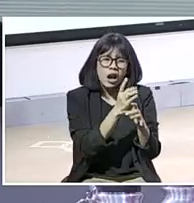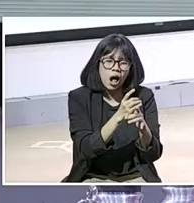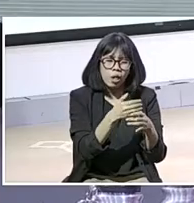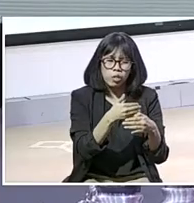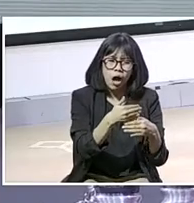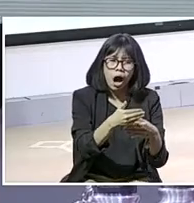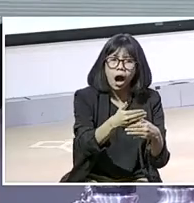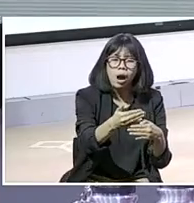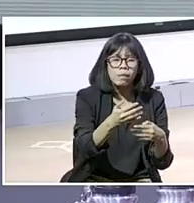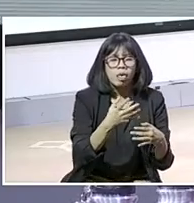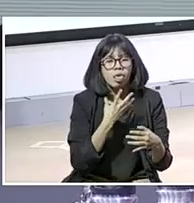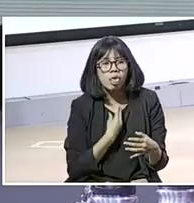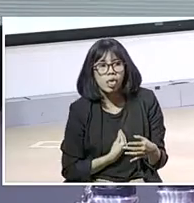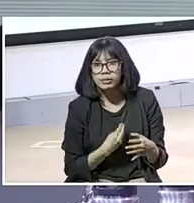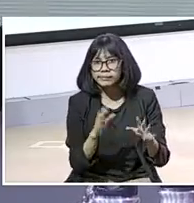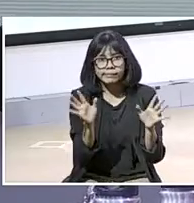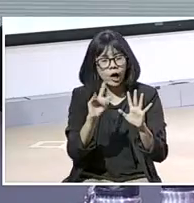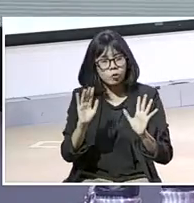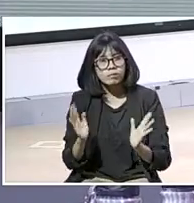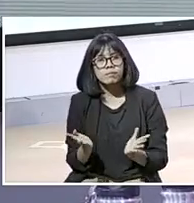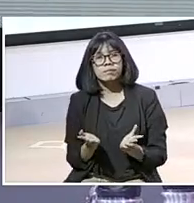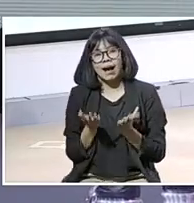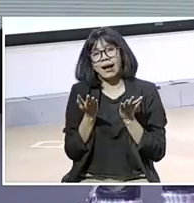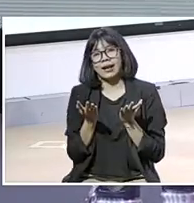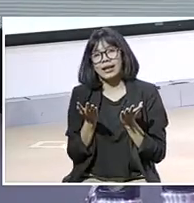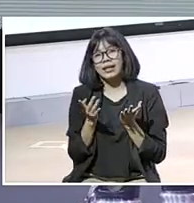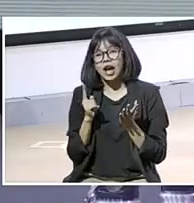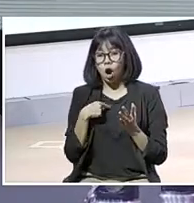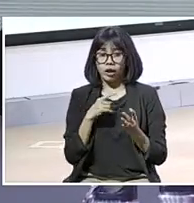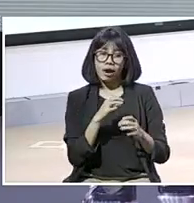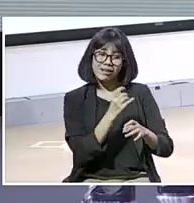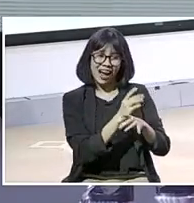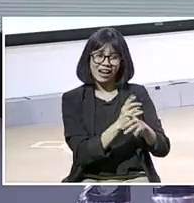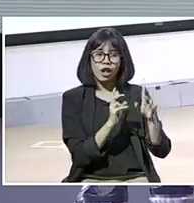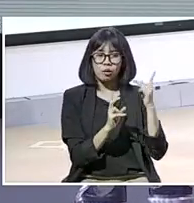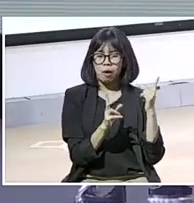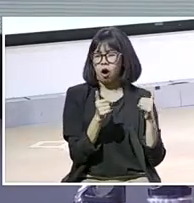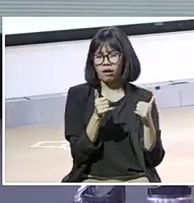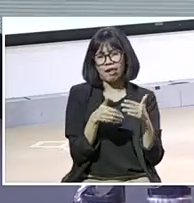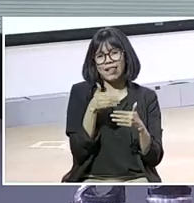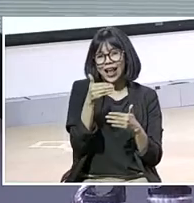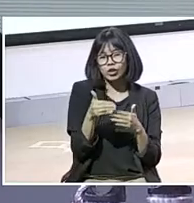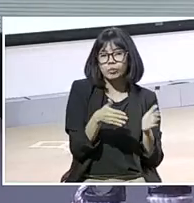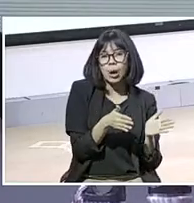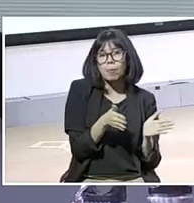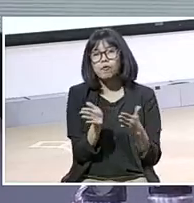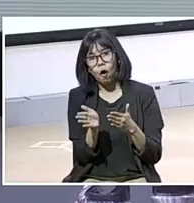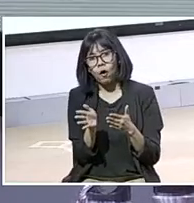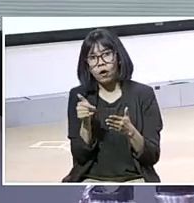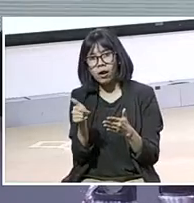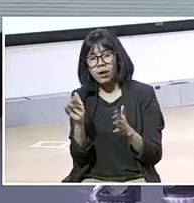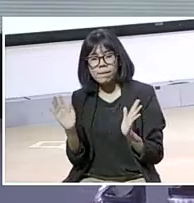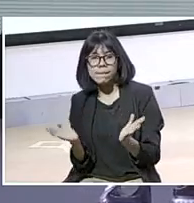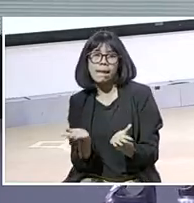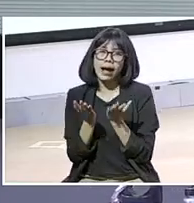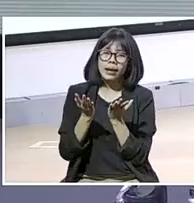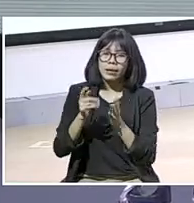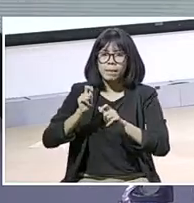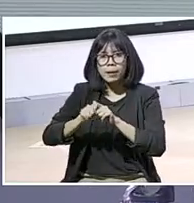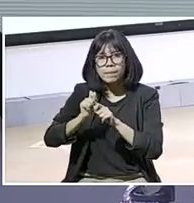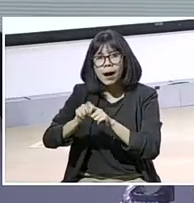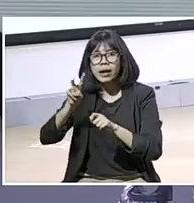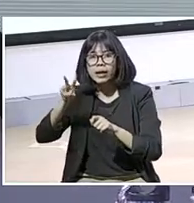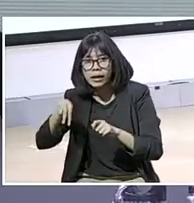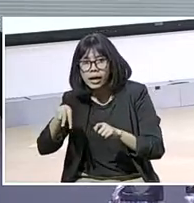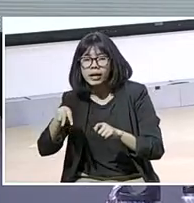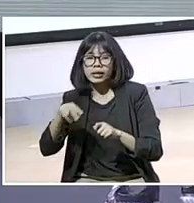part. Yeah. Sometimes you have to realize, you know what, I got to move on, just keep moving forward. People make mistakes, but at the end of the day, just be grateful for